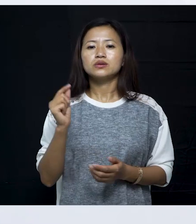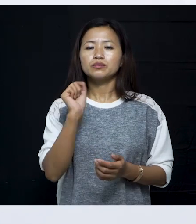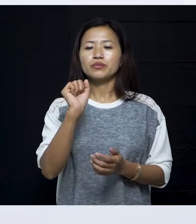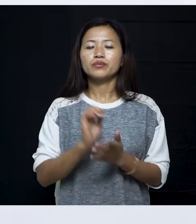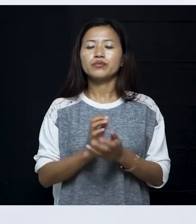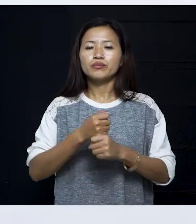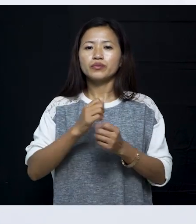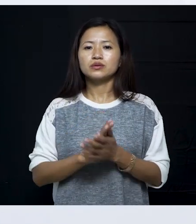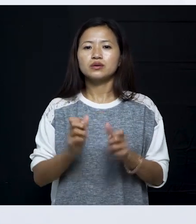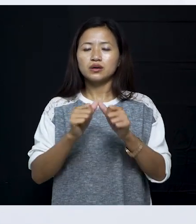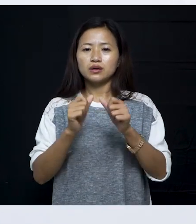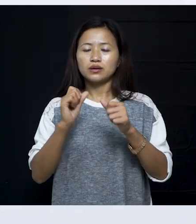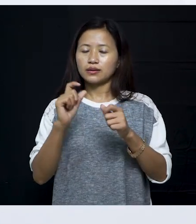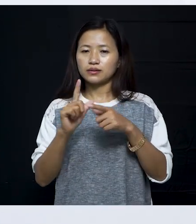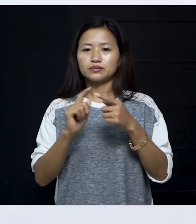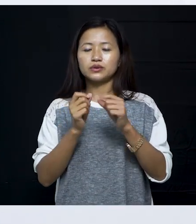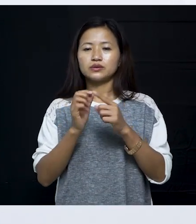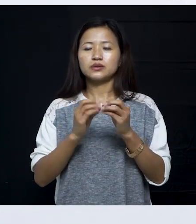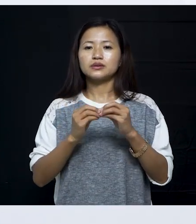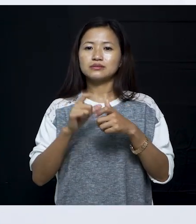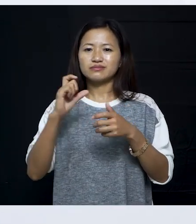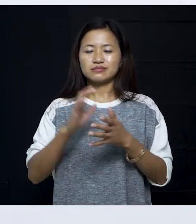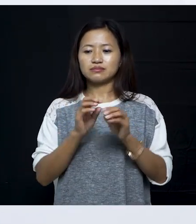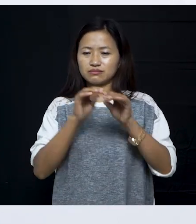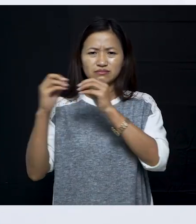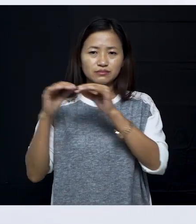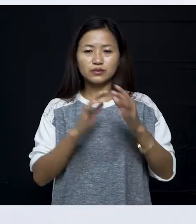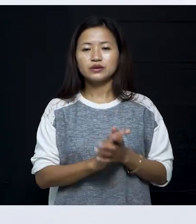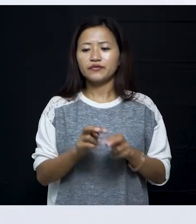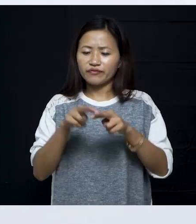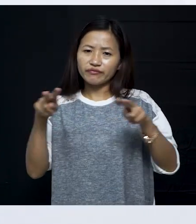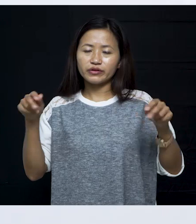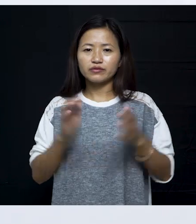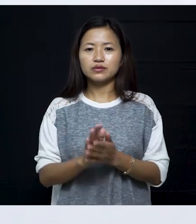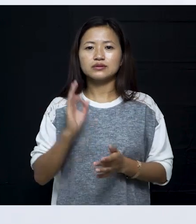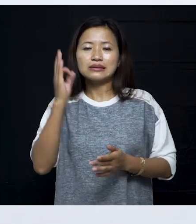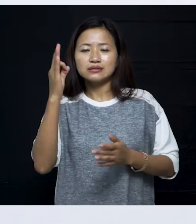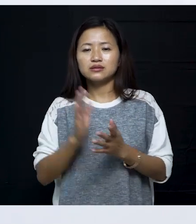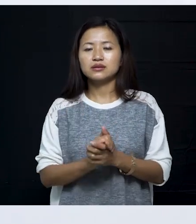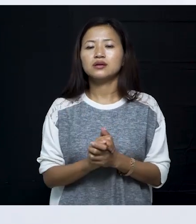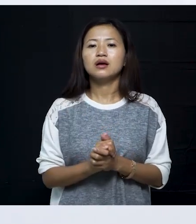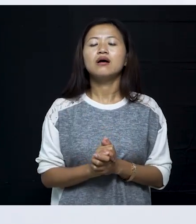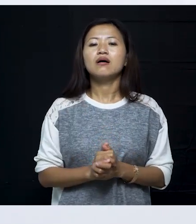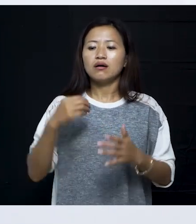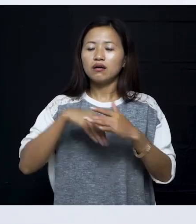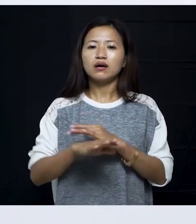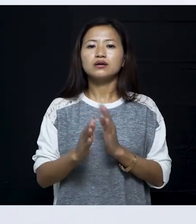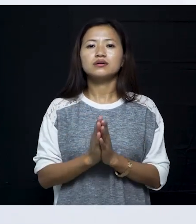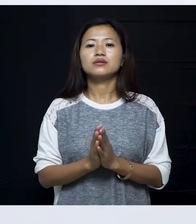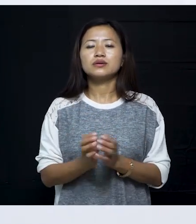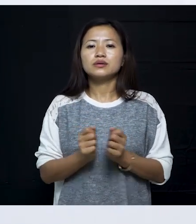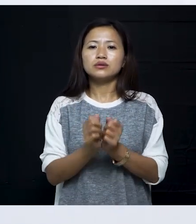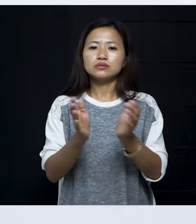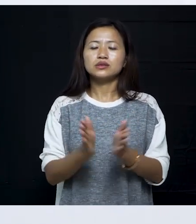your alphabets bigger or smaller, or write it in different styles, maybe in italics, or maybe